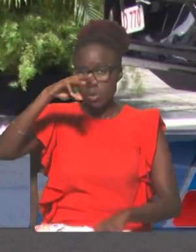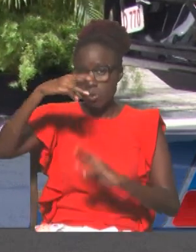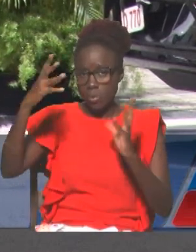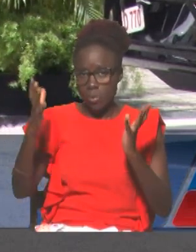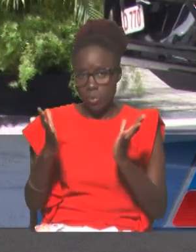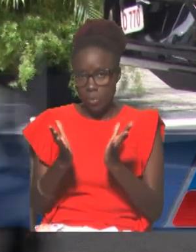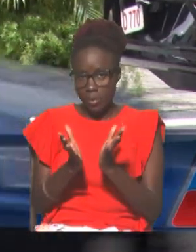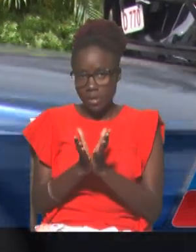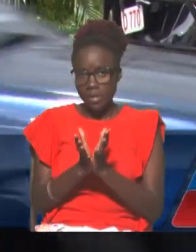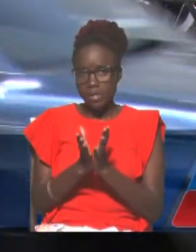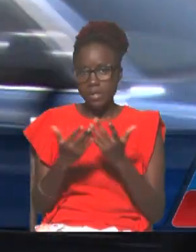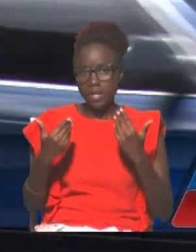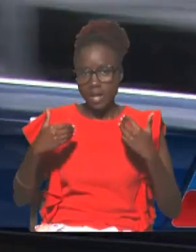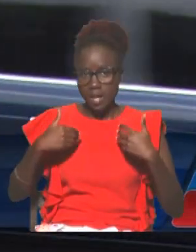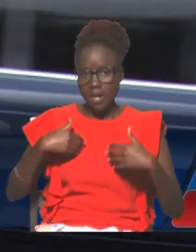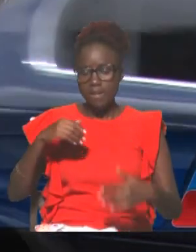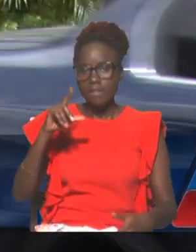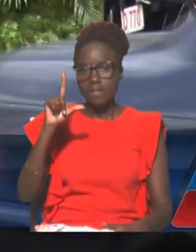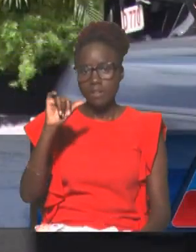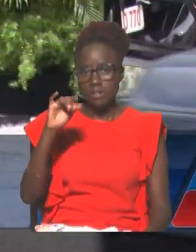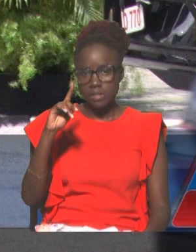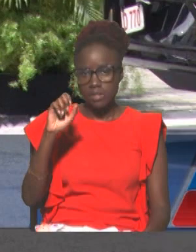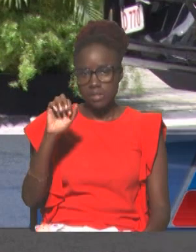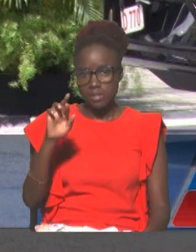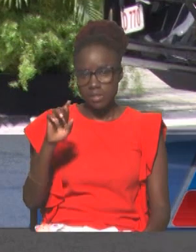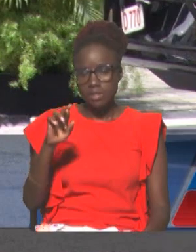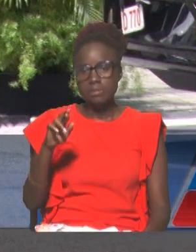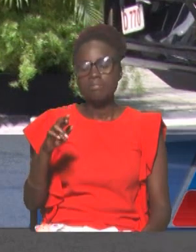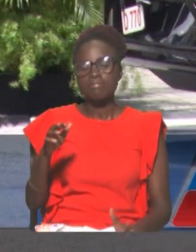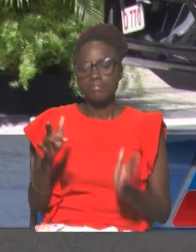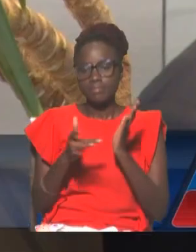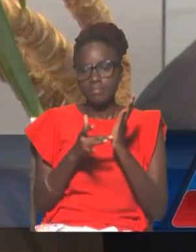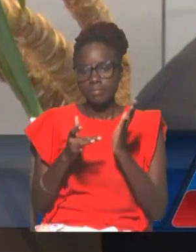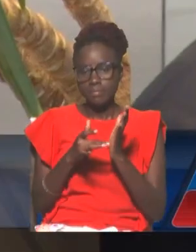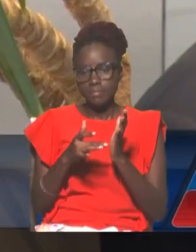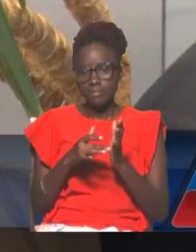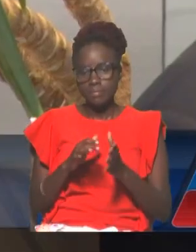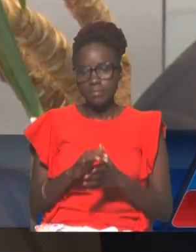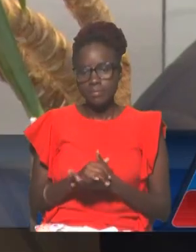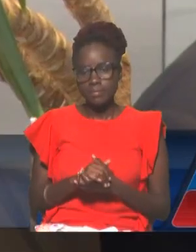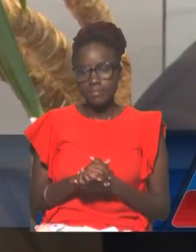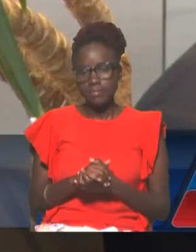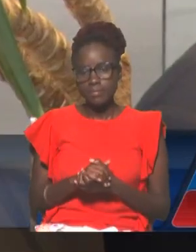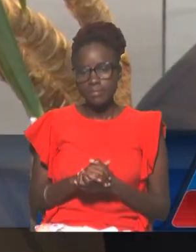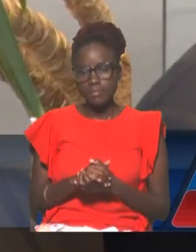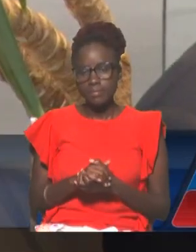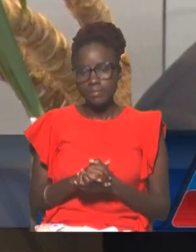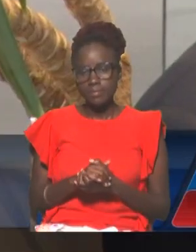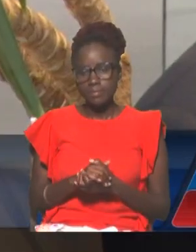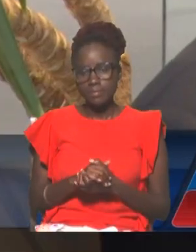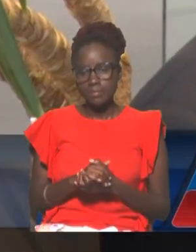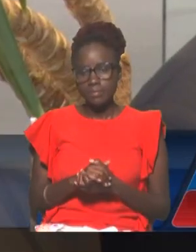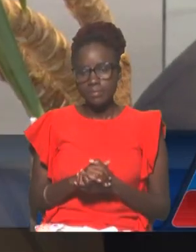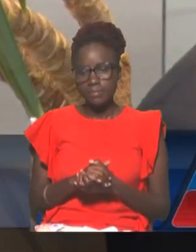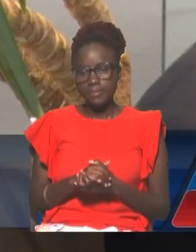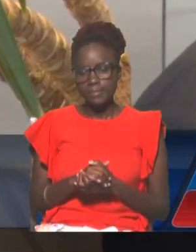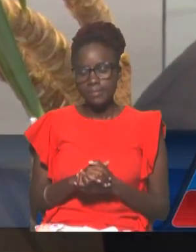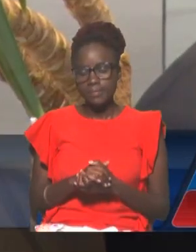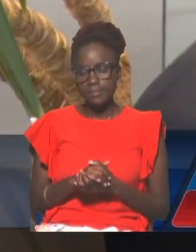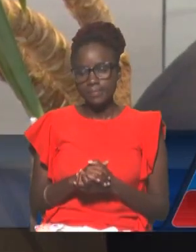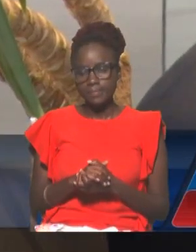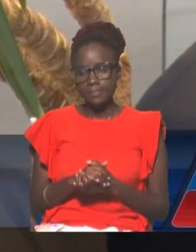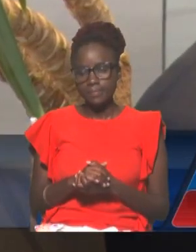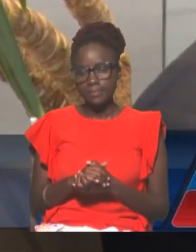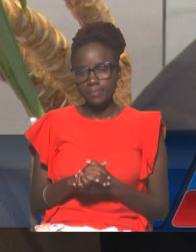to come standard with LiDAR technology that helps limit road accidents. LiDAR, you know, it allows you or allows the car